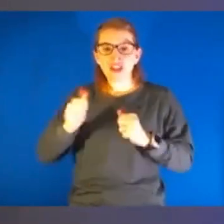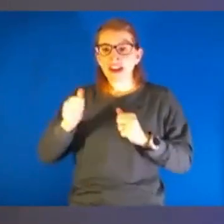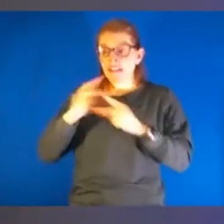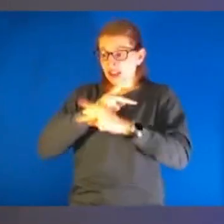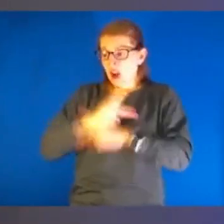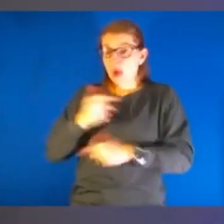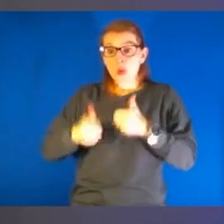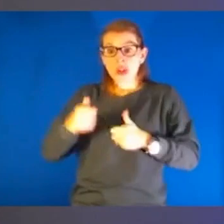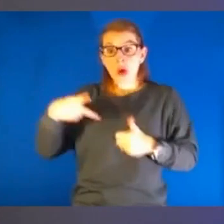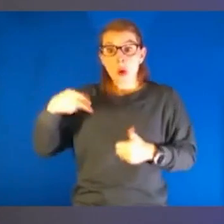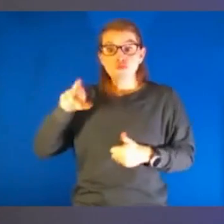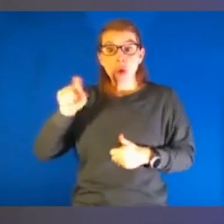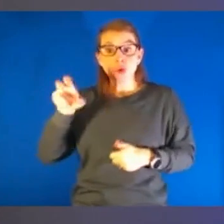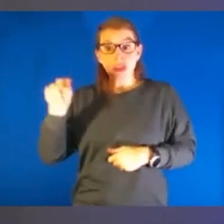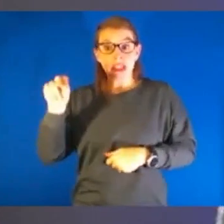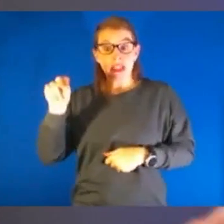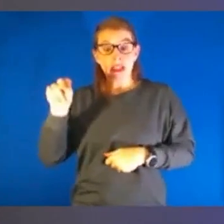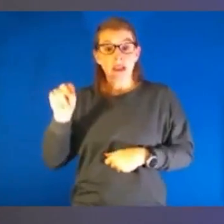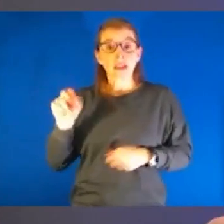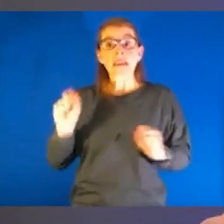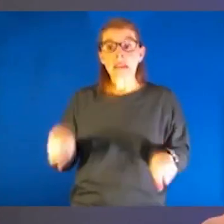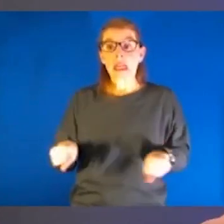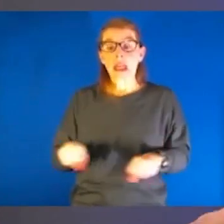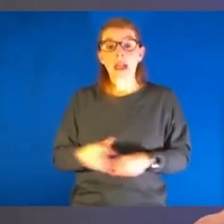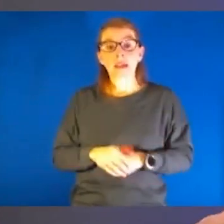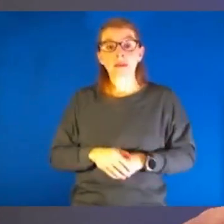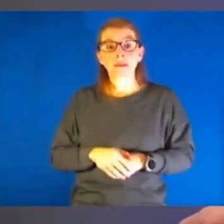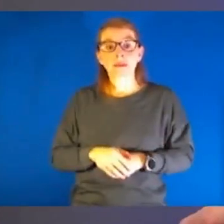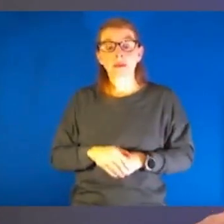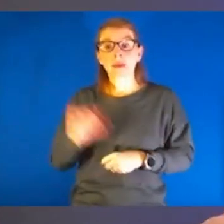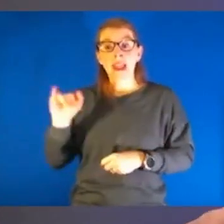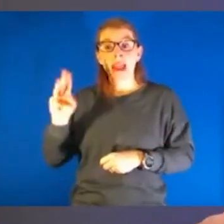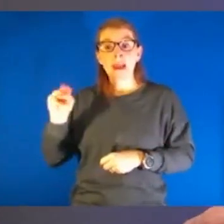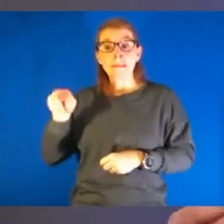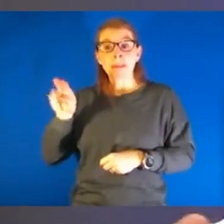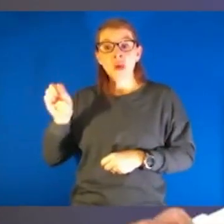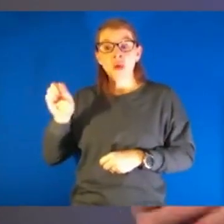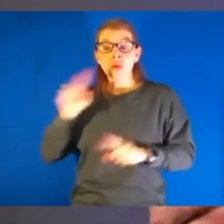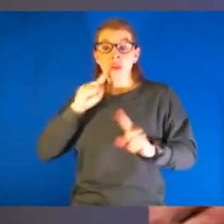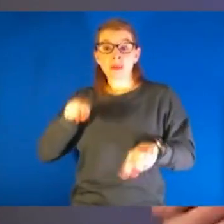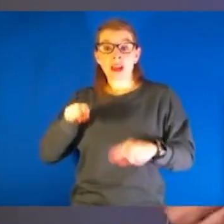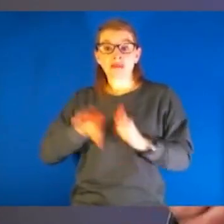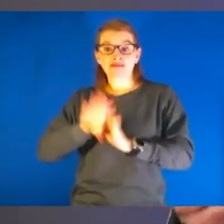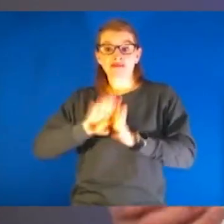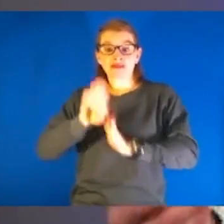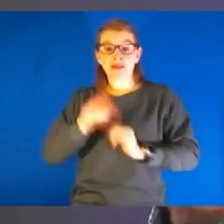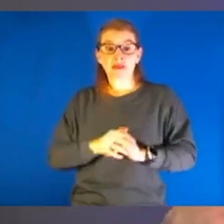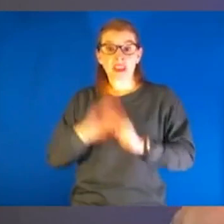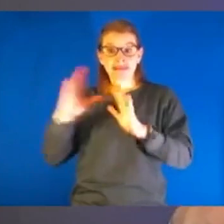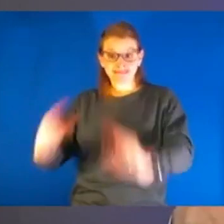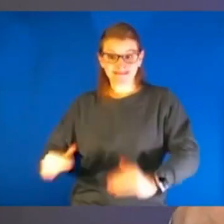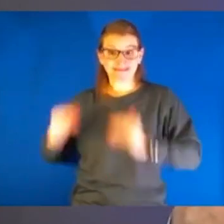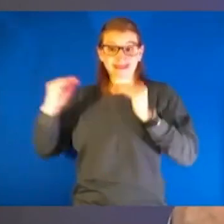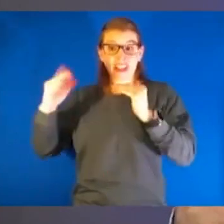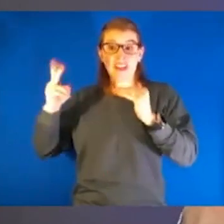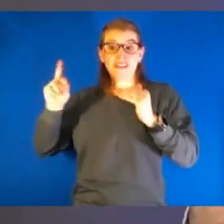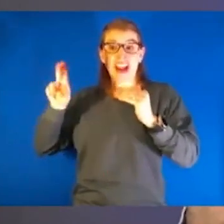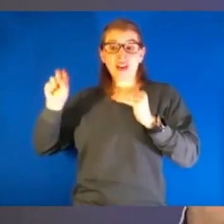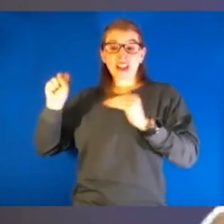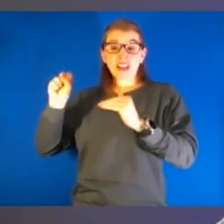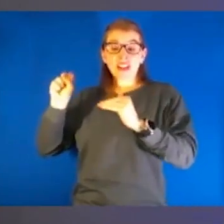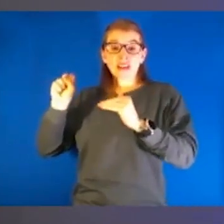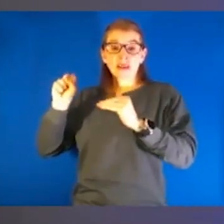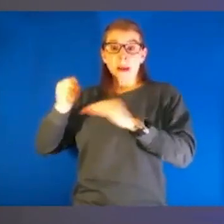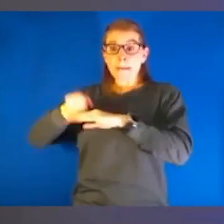able to elicit that immune response to a high enough level that the virus can be conquered and not enter